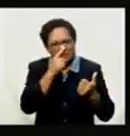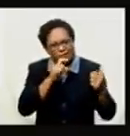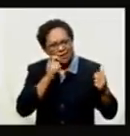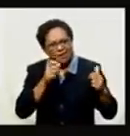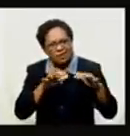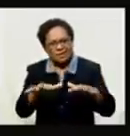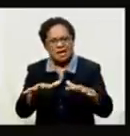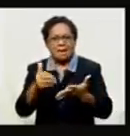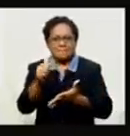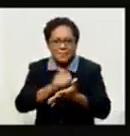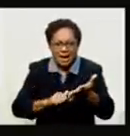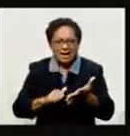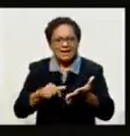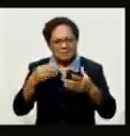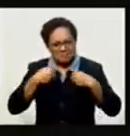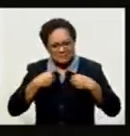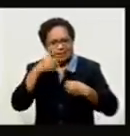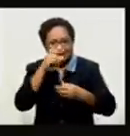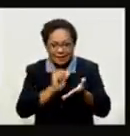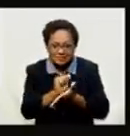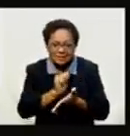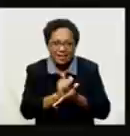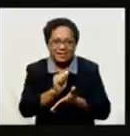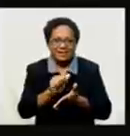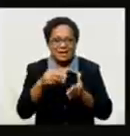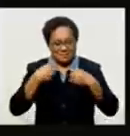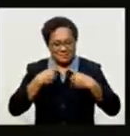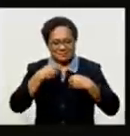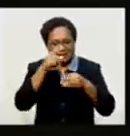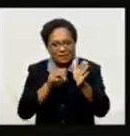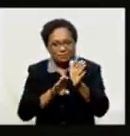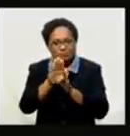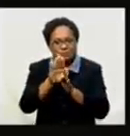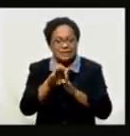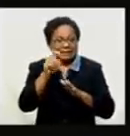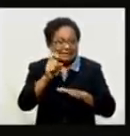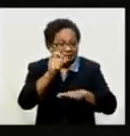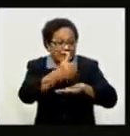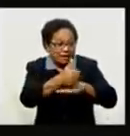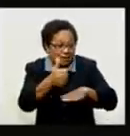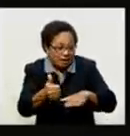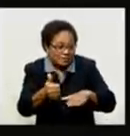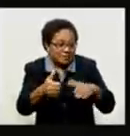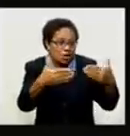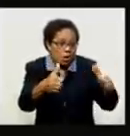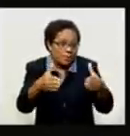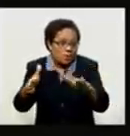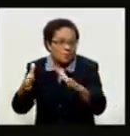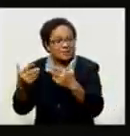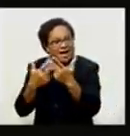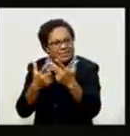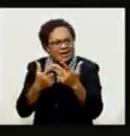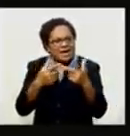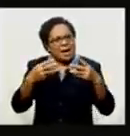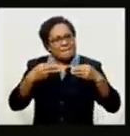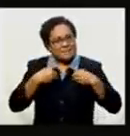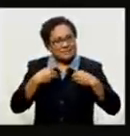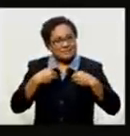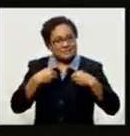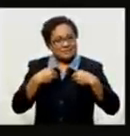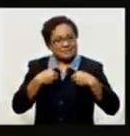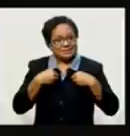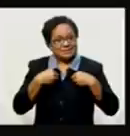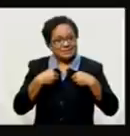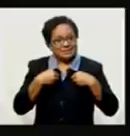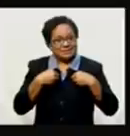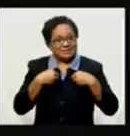especially here for the Western Division. And if government also allows other non-essential businesses to operate